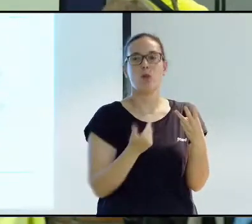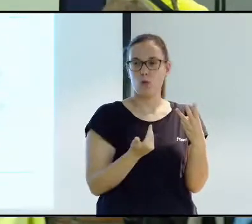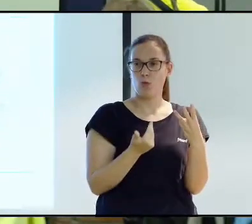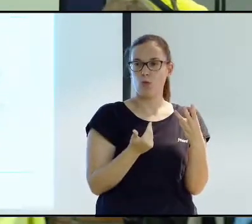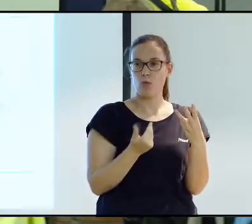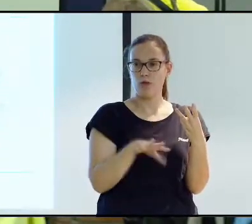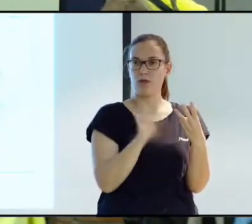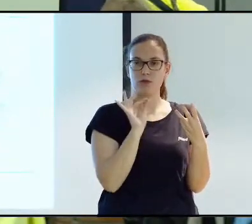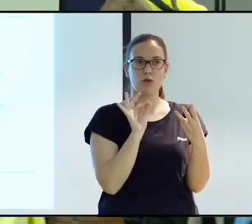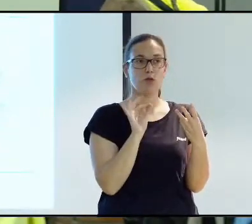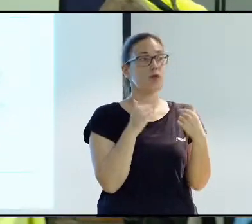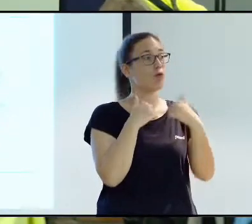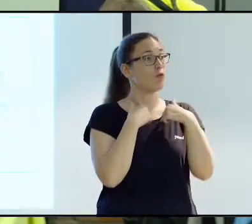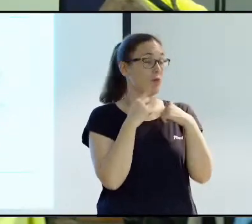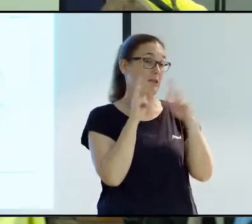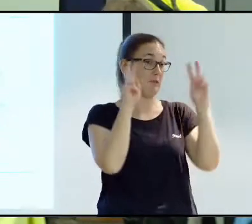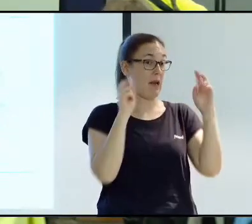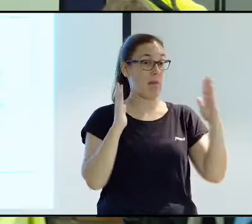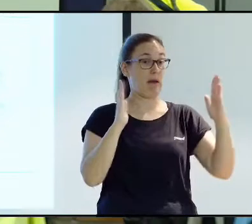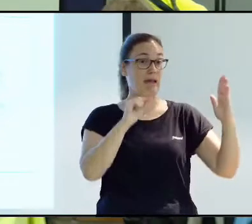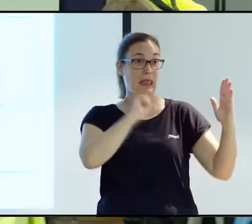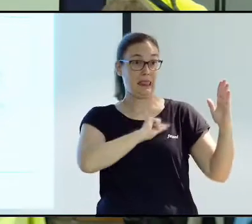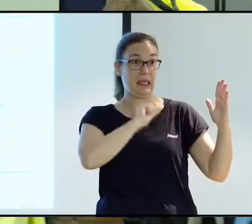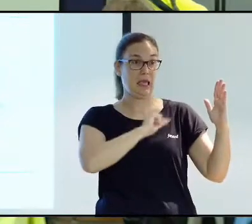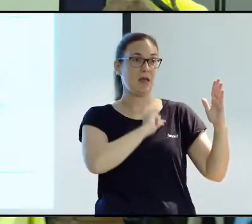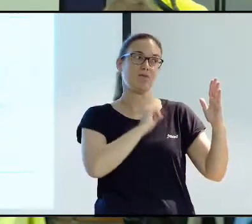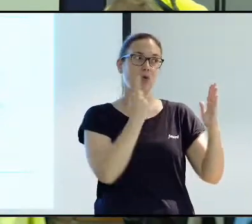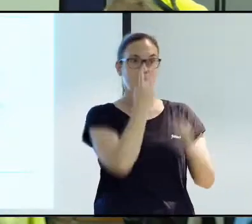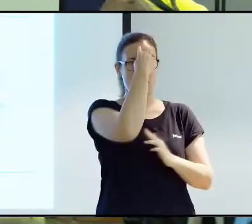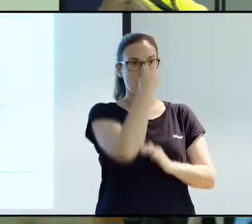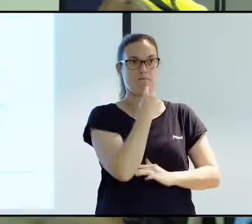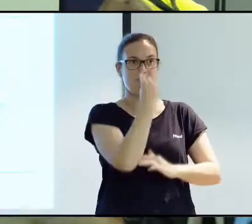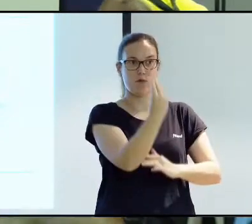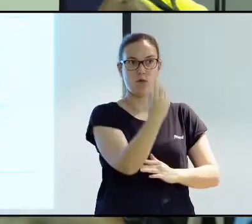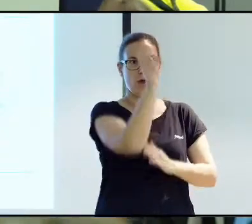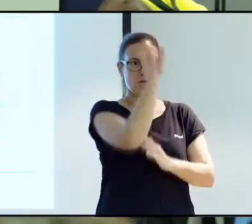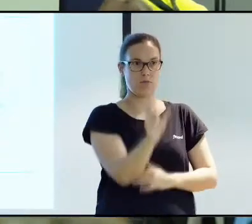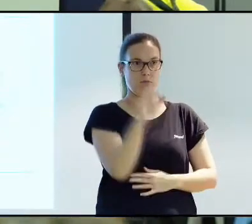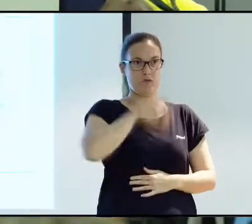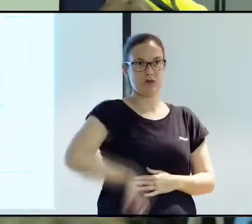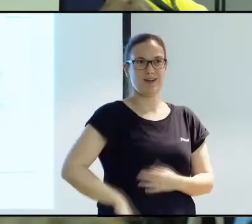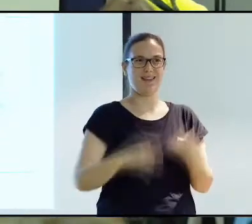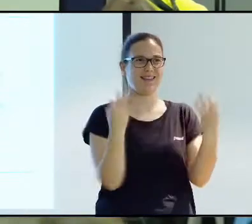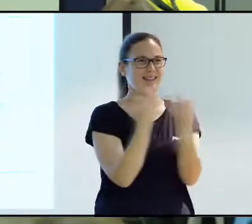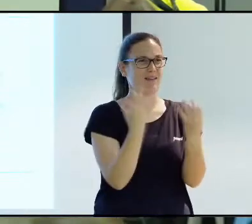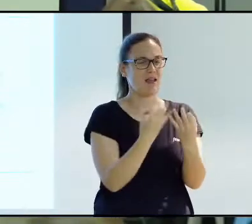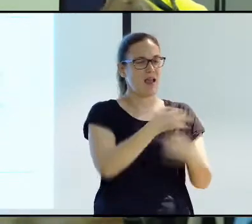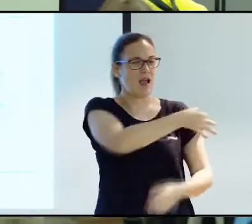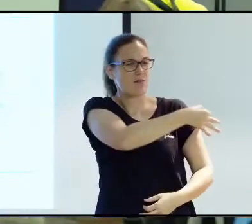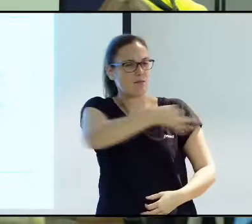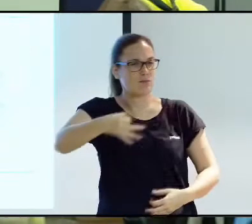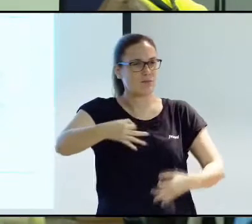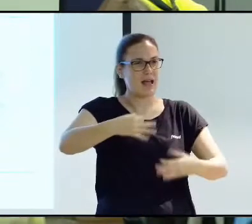deciding who provides the service, when that person provides the service, how they provide the service. And then we have to